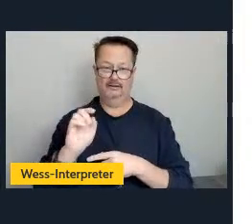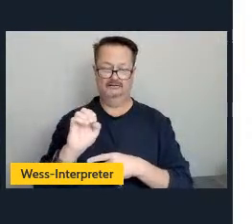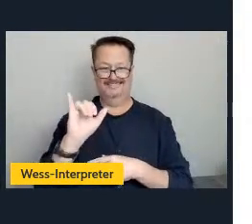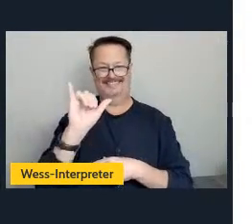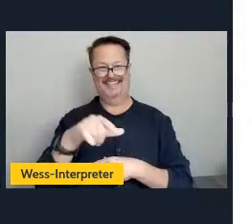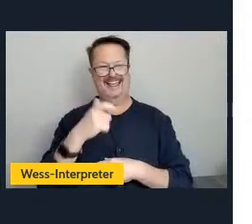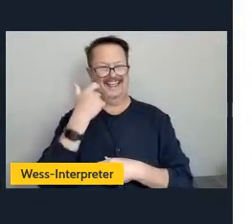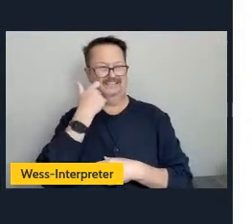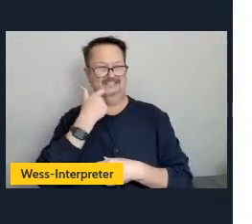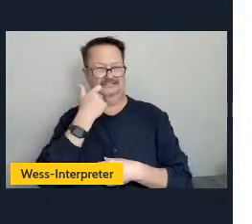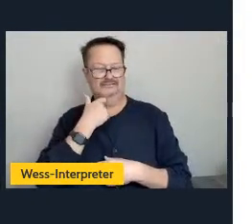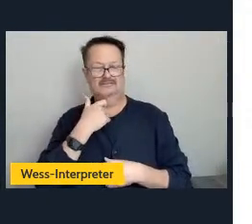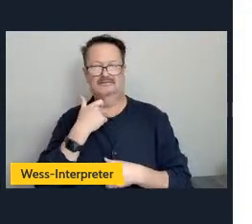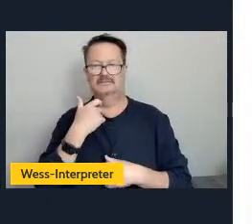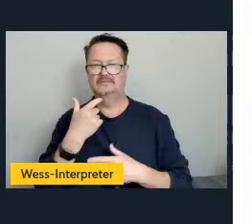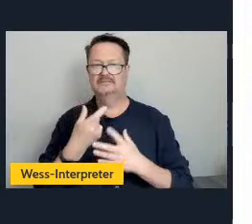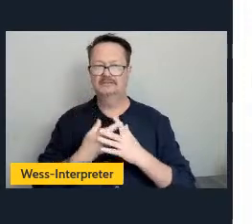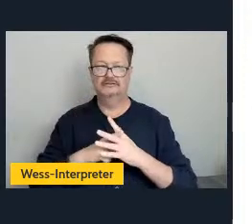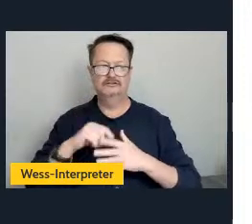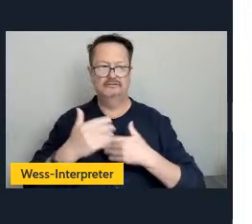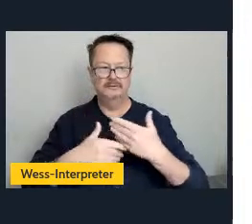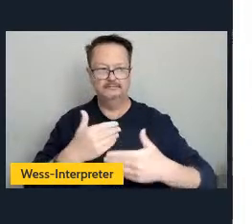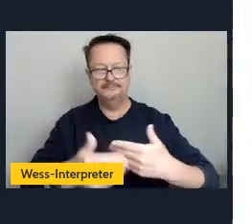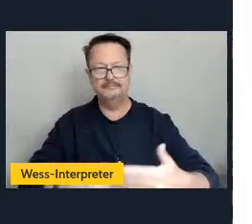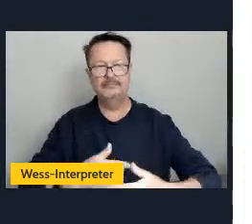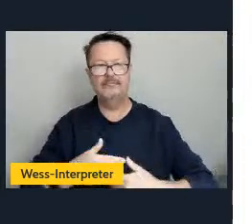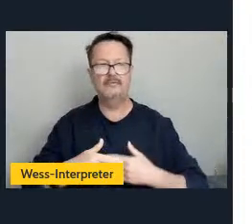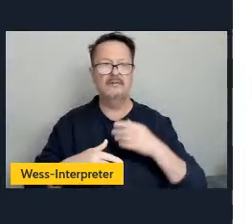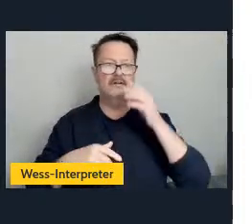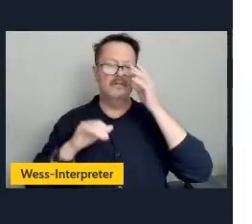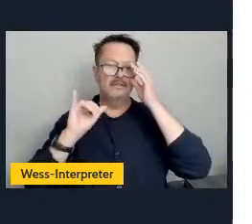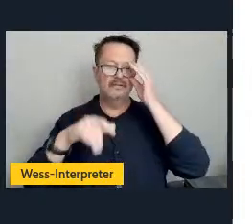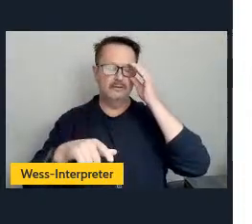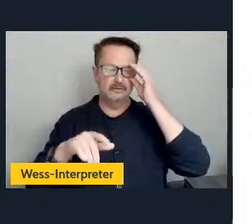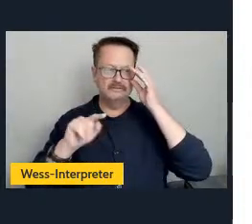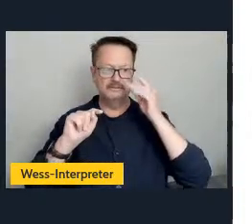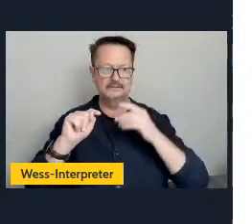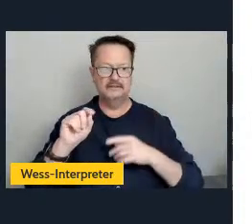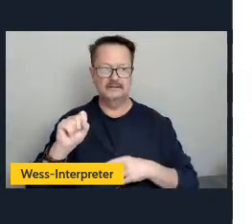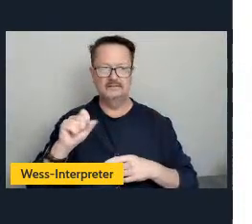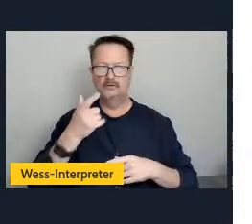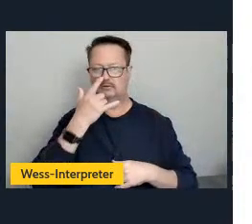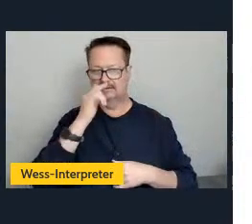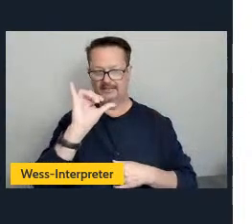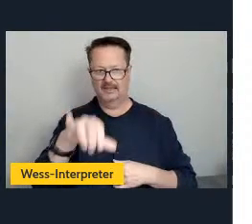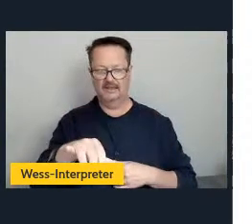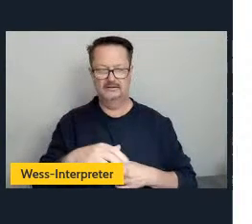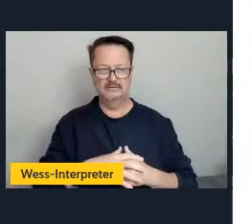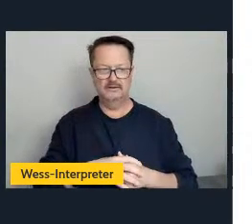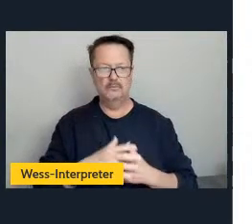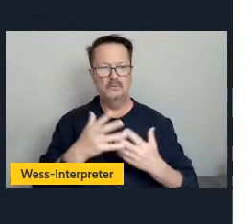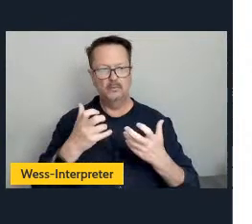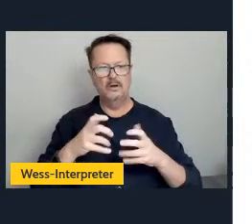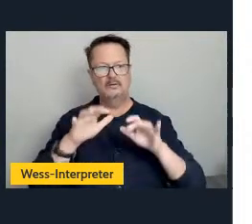and the projen TS looks like this. We want to write something that